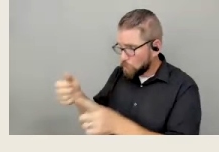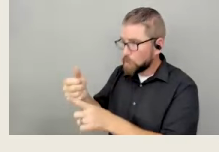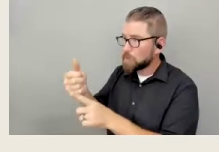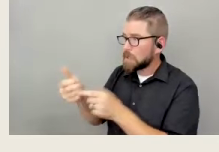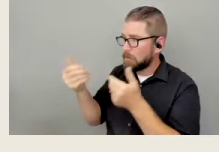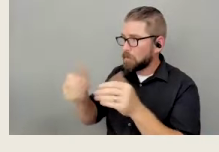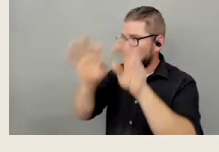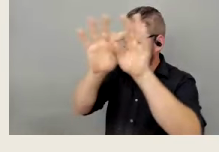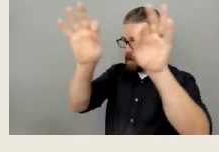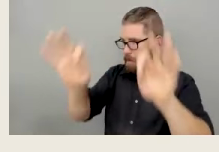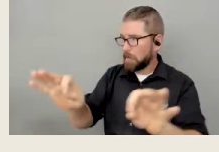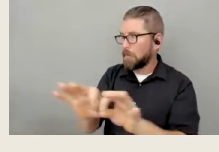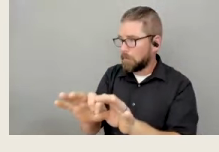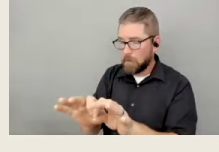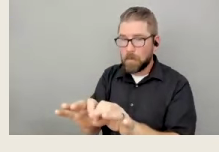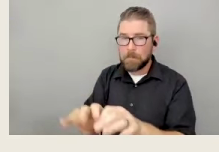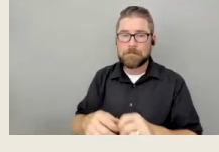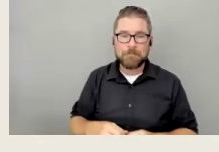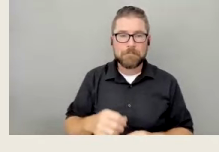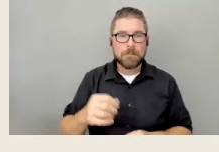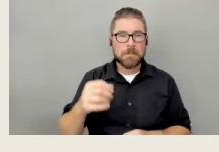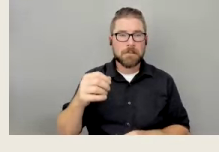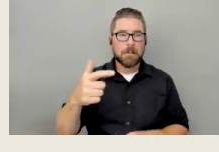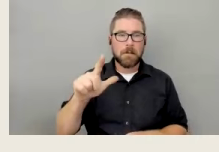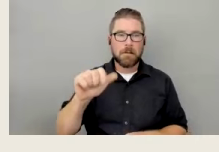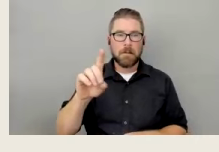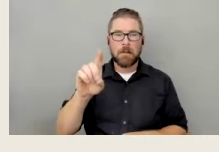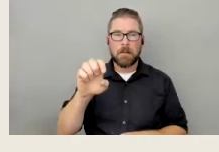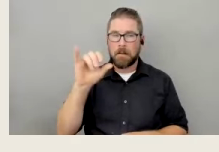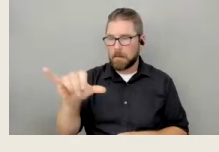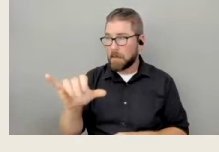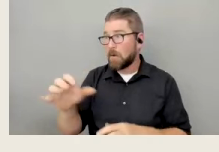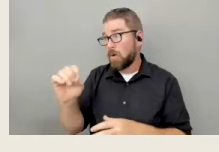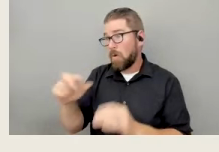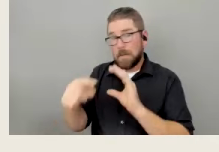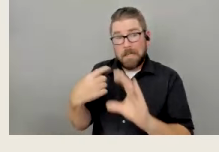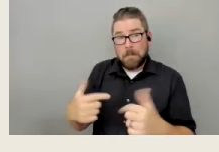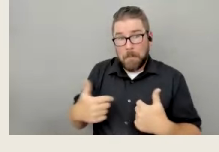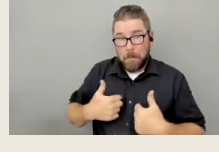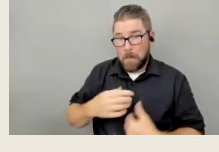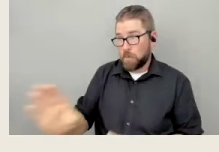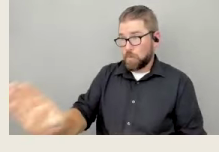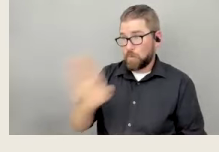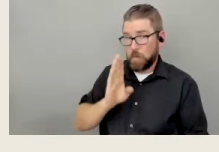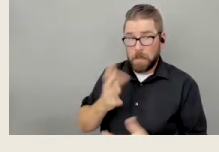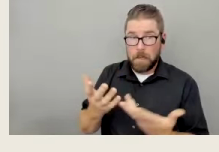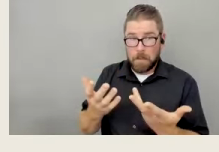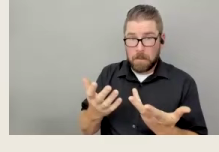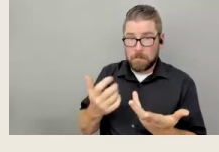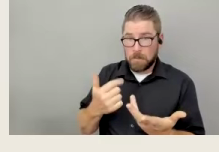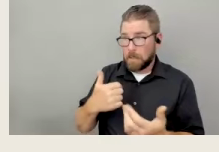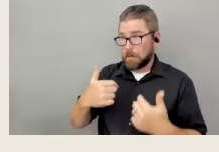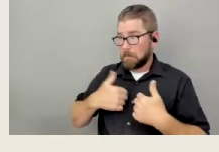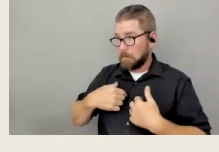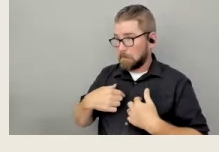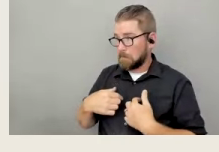Or email me, and then I'll reach out to the student and we'll talk about it. And then I'll let that student know, like, hey, if a formal complaint is what they want to proceed